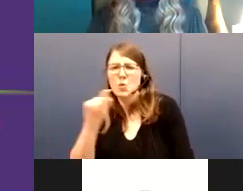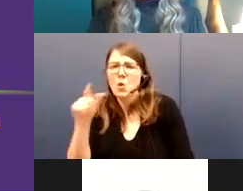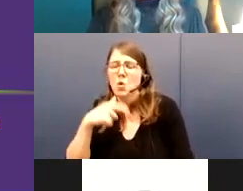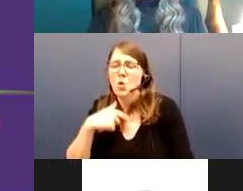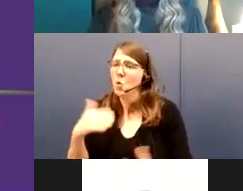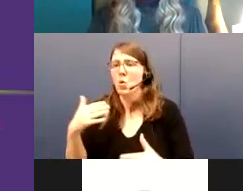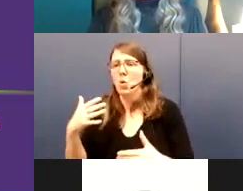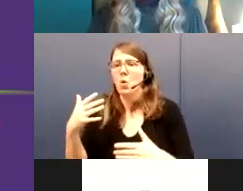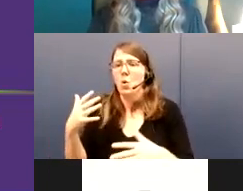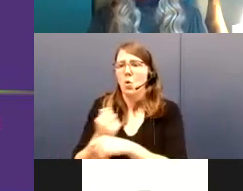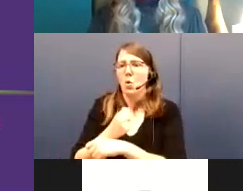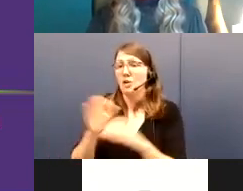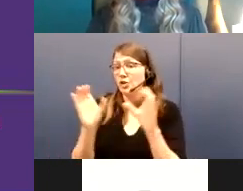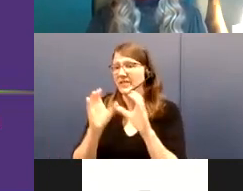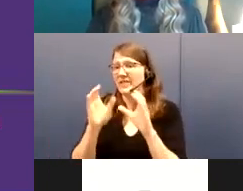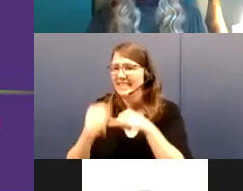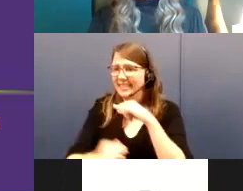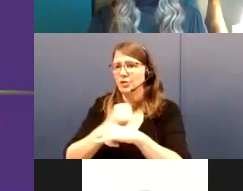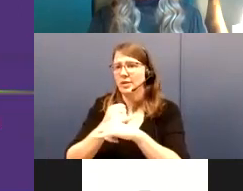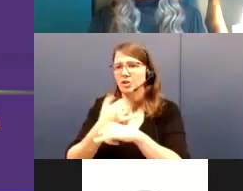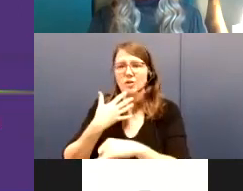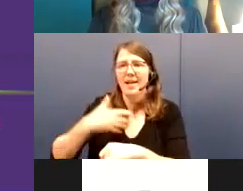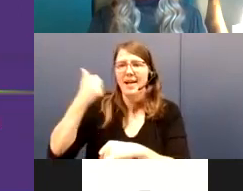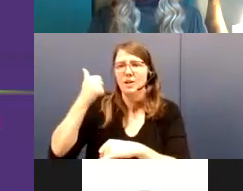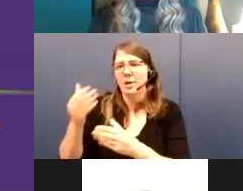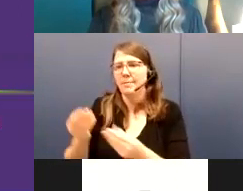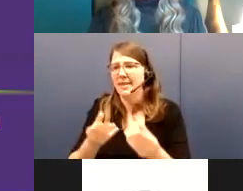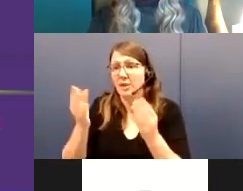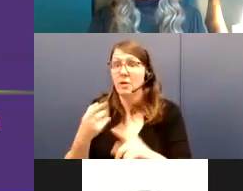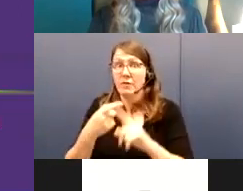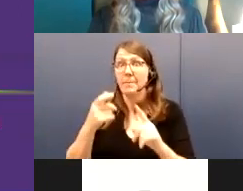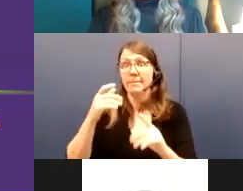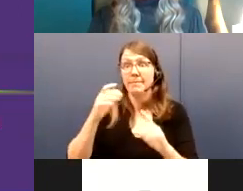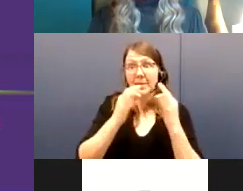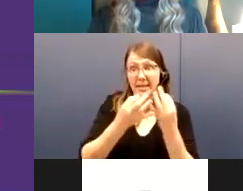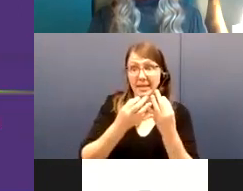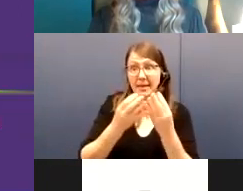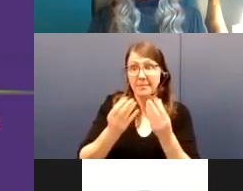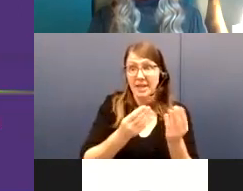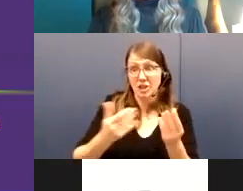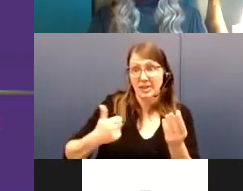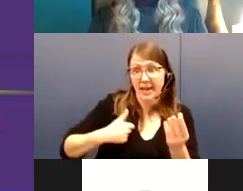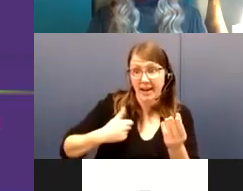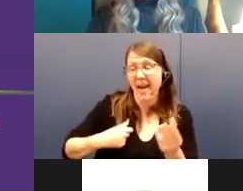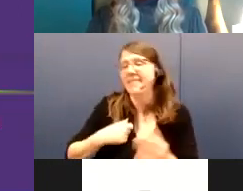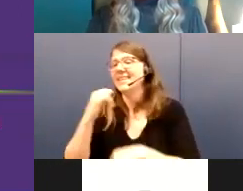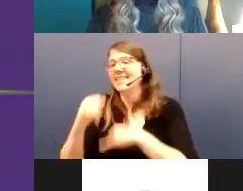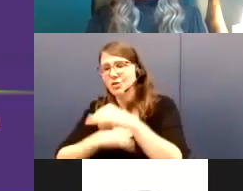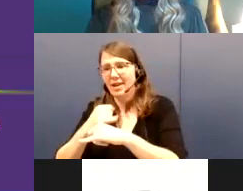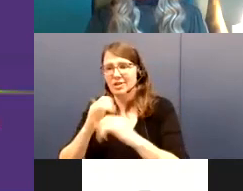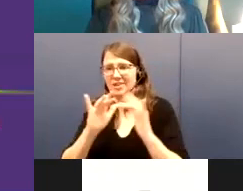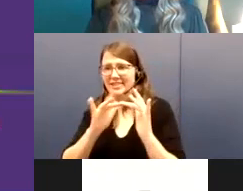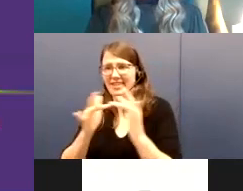Advanced Certificate from both Family Mediation Canada and the Elder Mediation International Network. Julie is